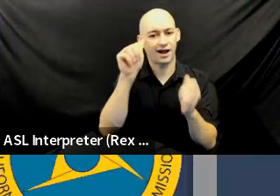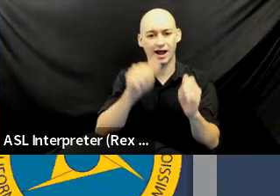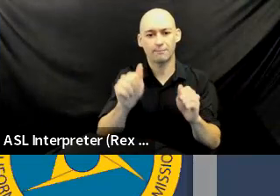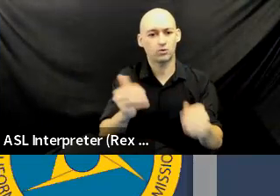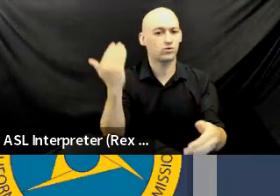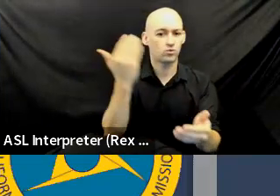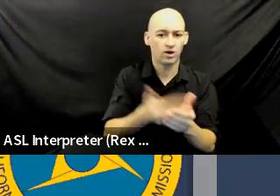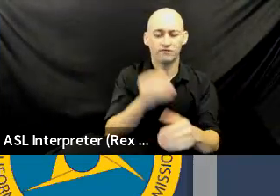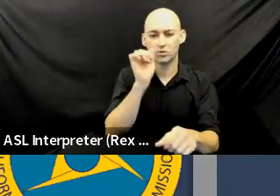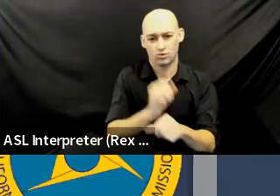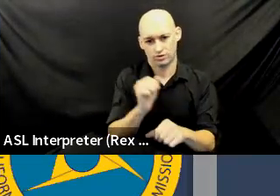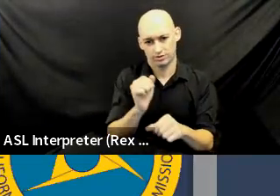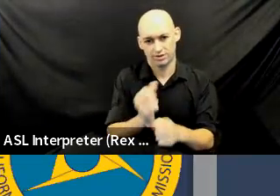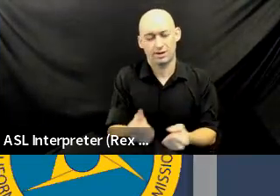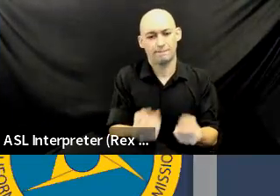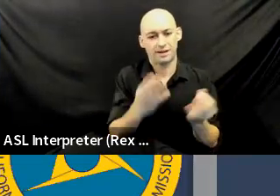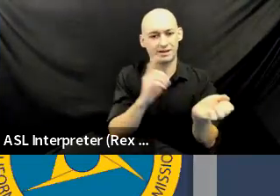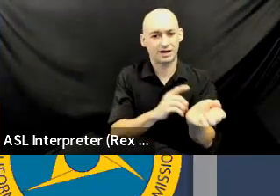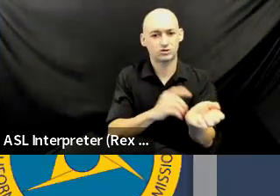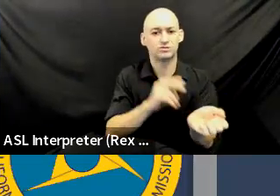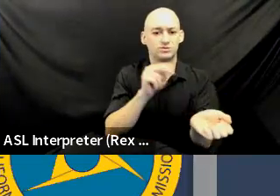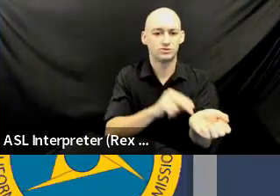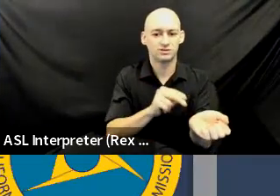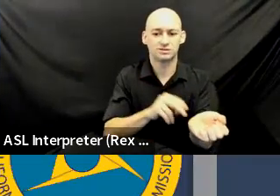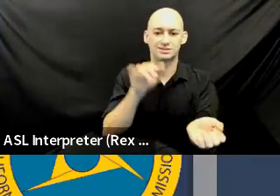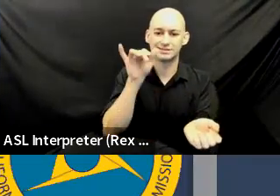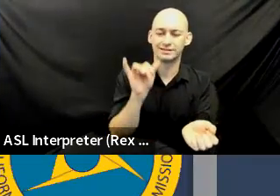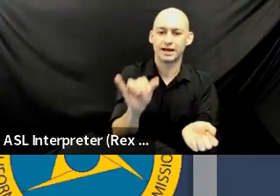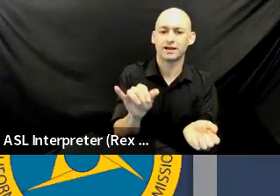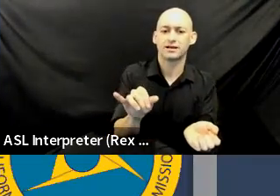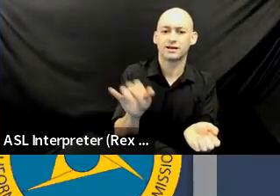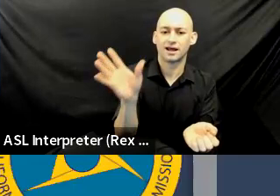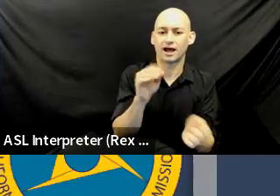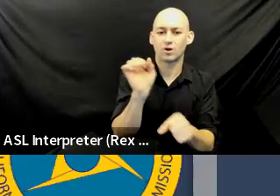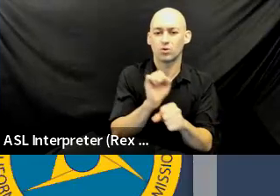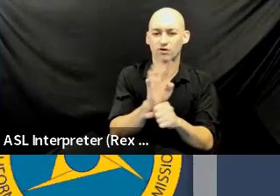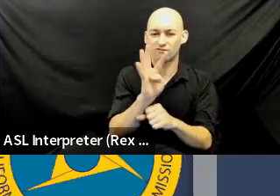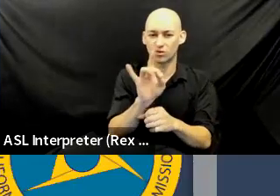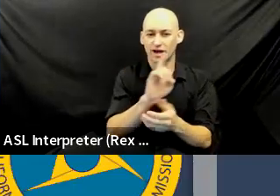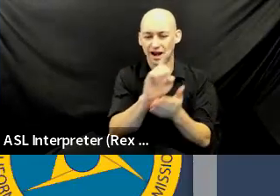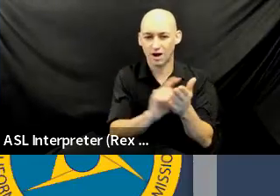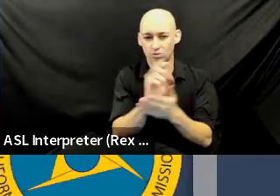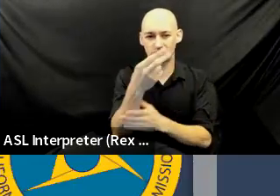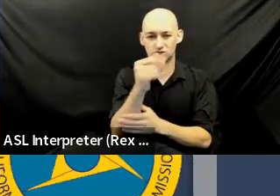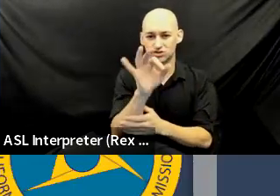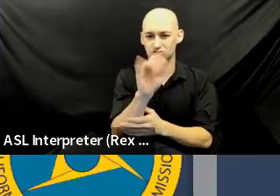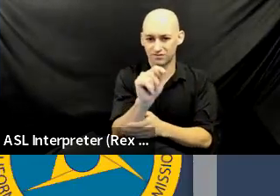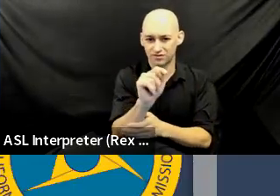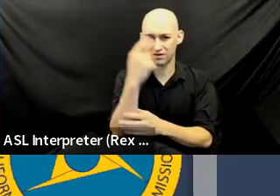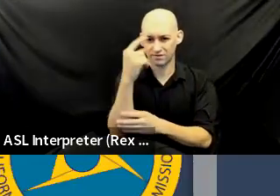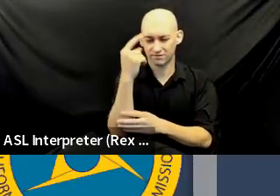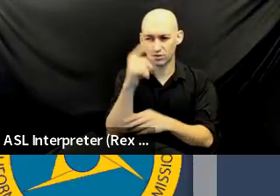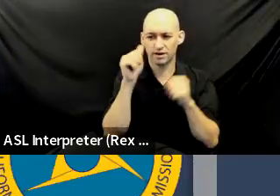work. Many doctors and nurses stayed and worked 48-hour shifts in order to be